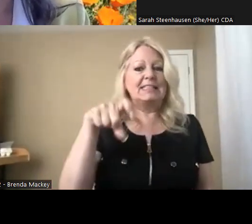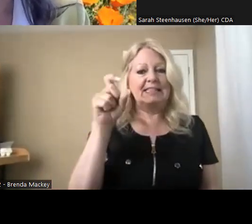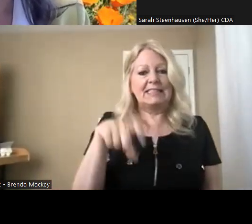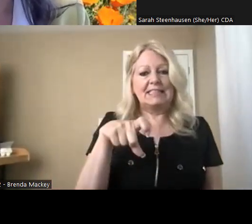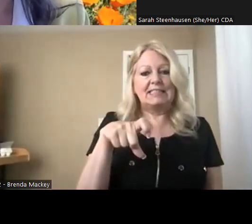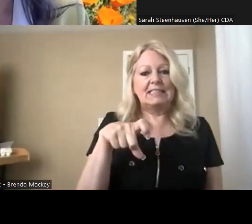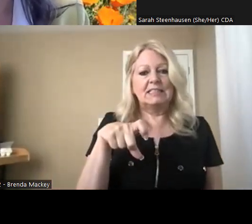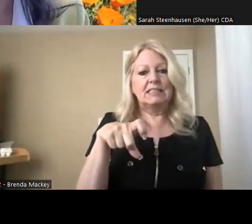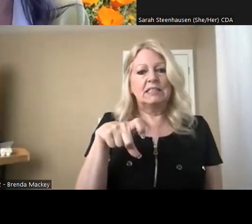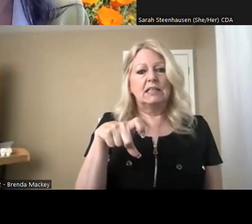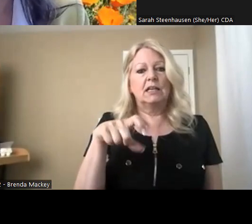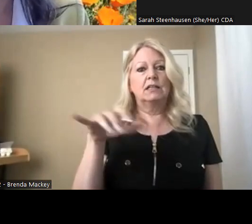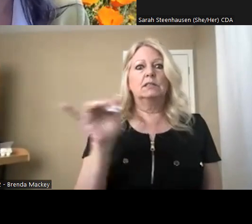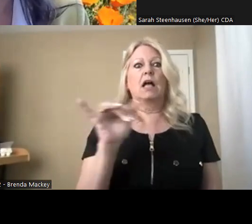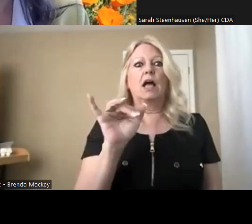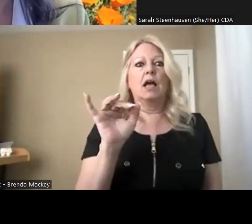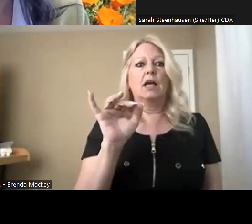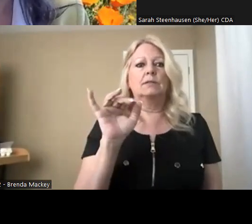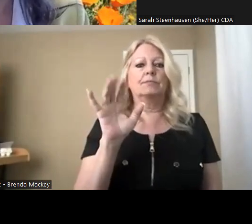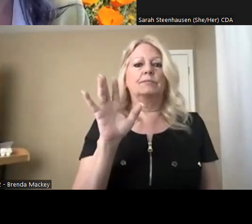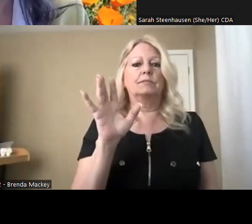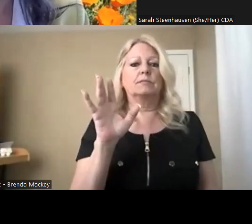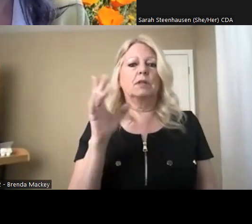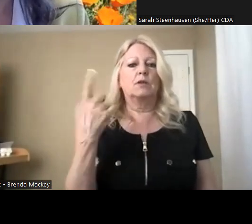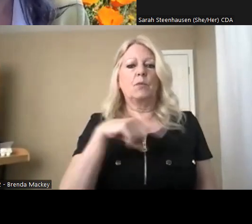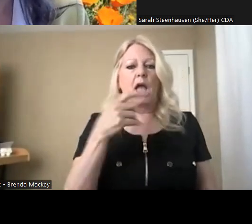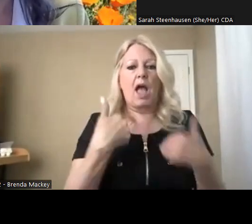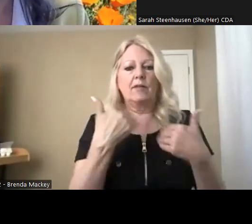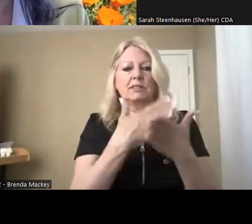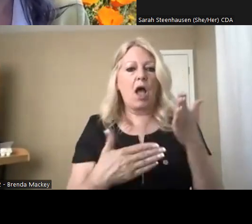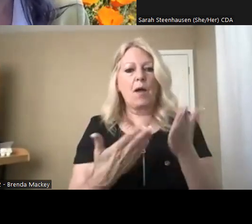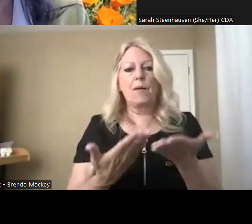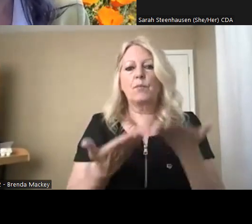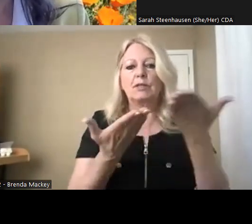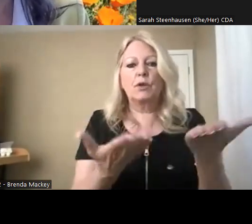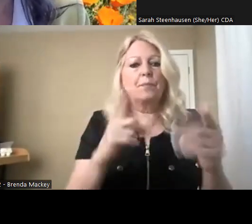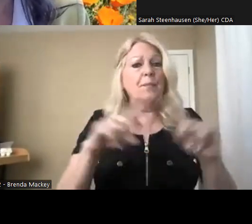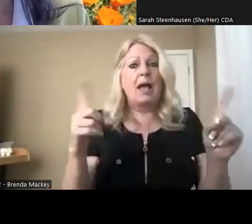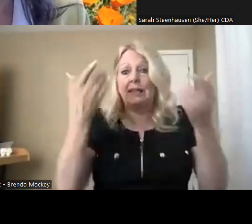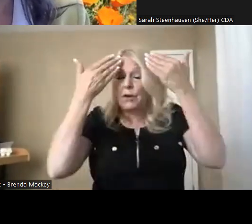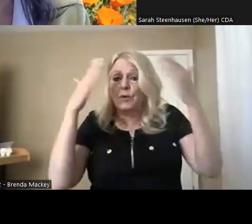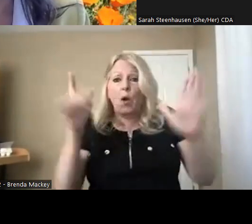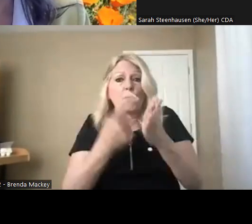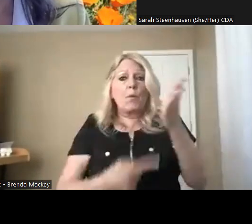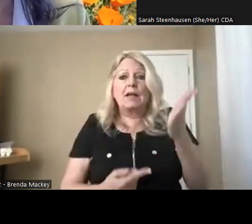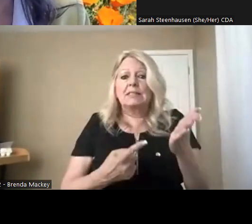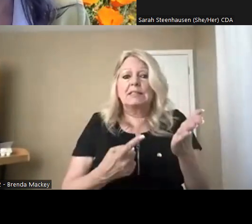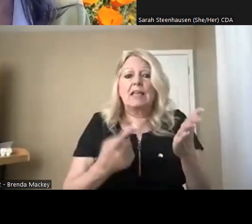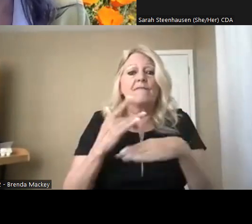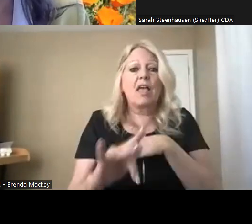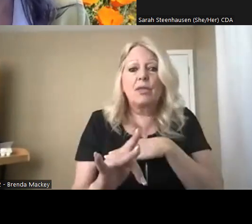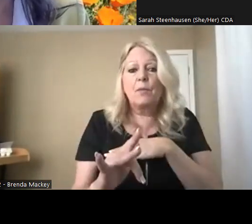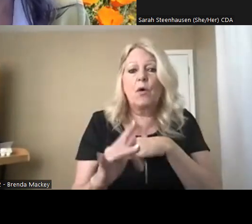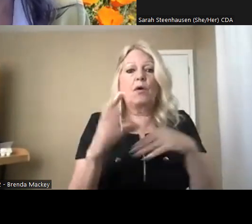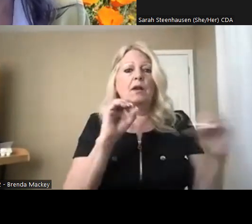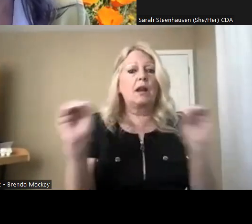those, there's resources. But what we found with this is like, they don't know what's available. Like they don't have anything to compare it to. So I